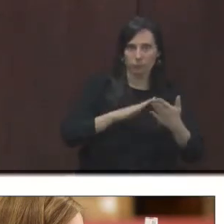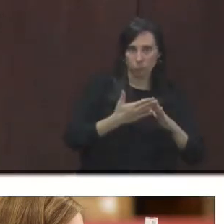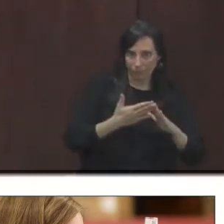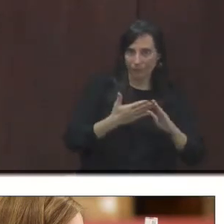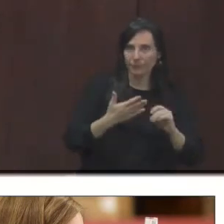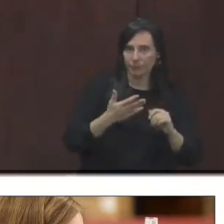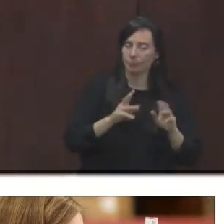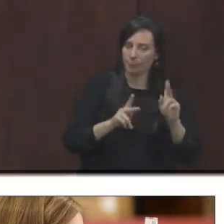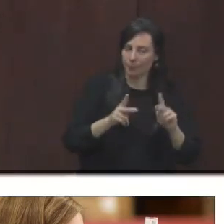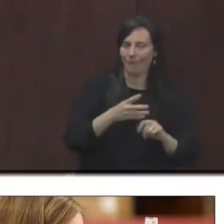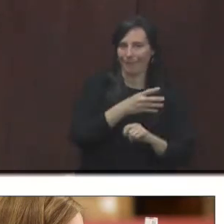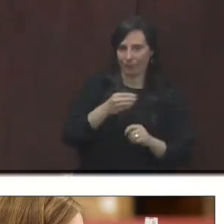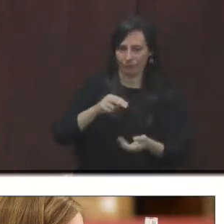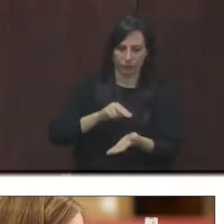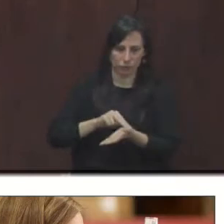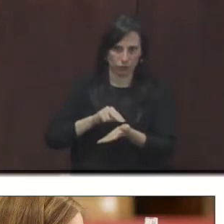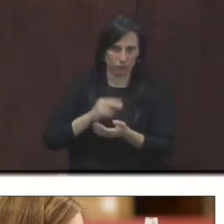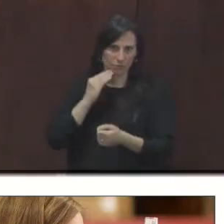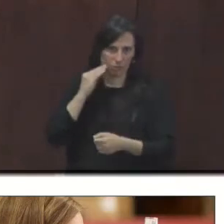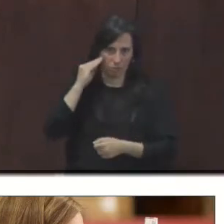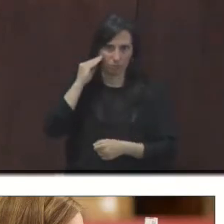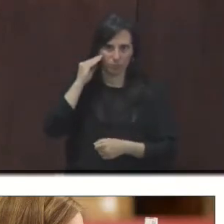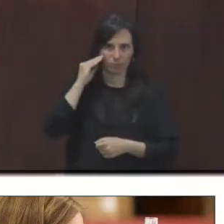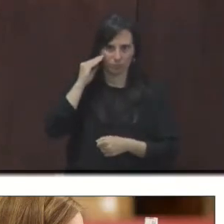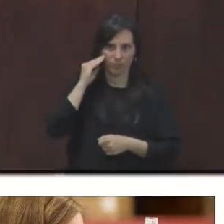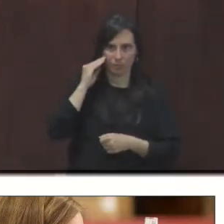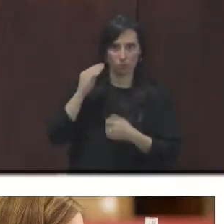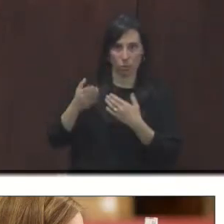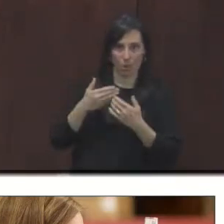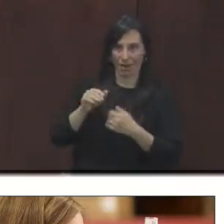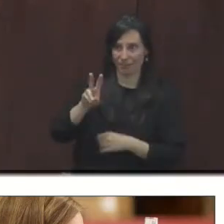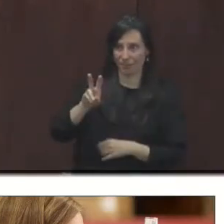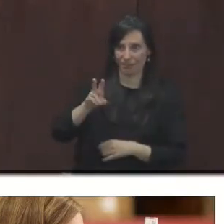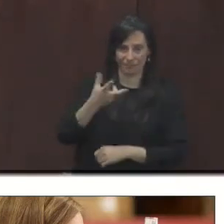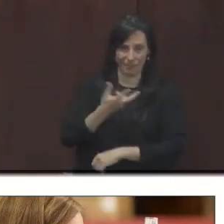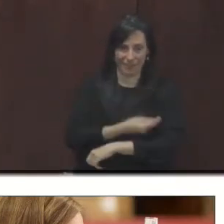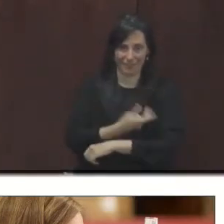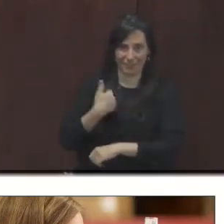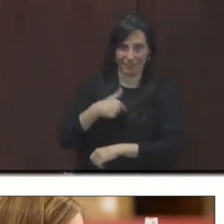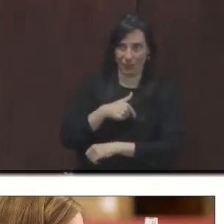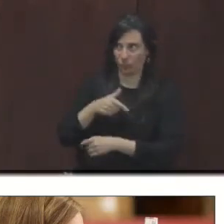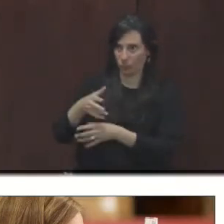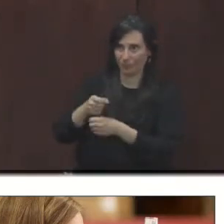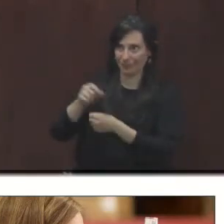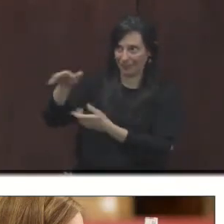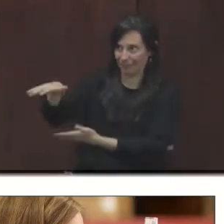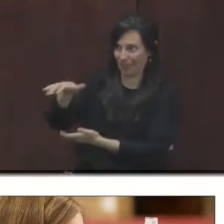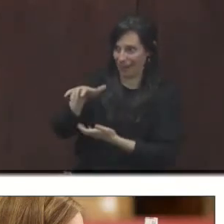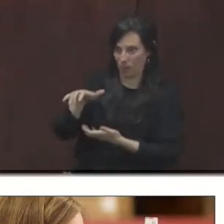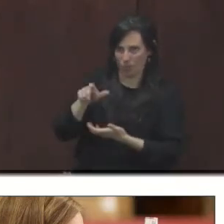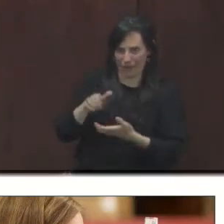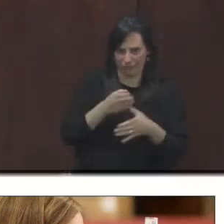those draw from our weekly allotments as well. So it's really limiting the number we have during these early weeks.